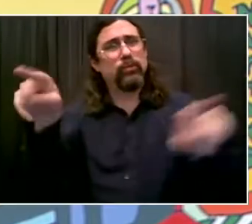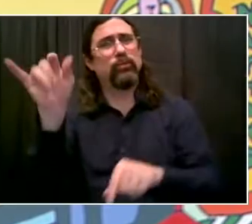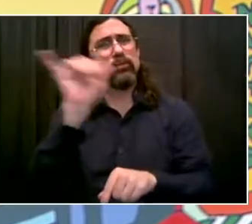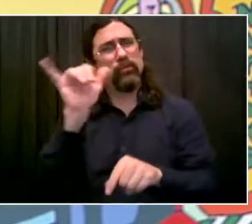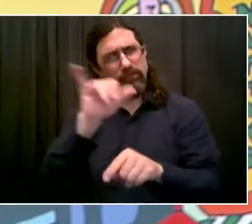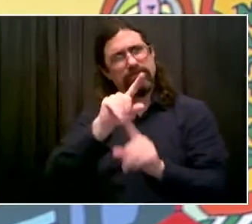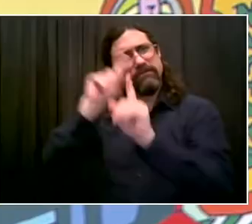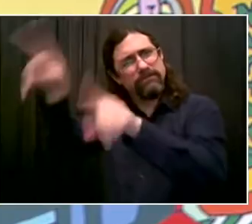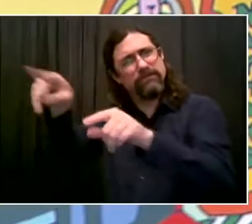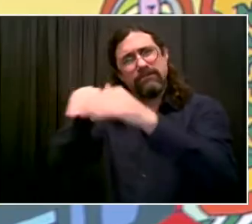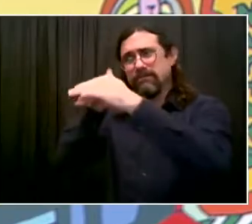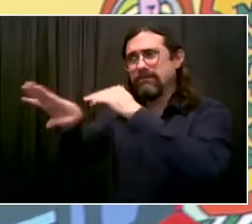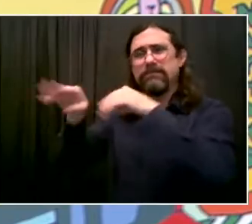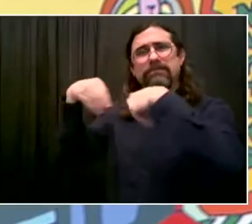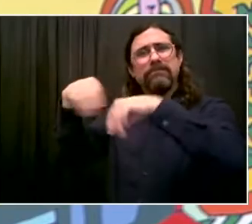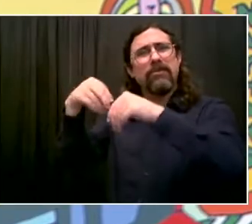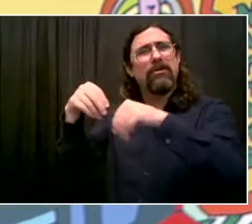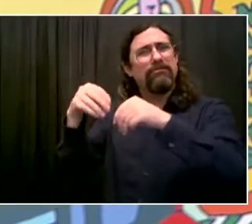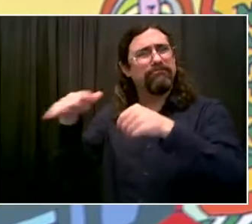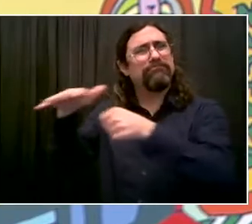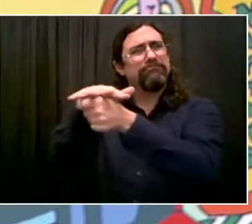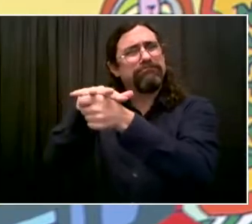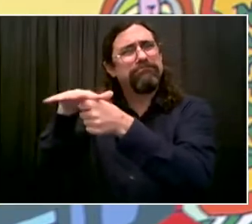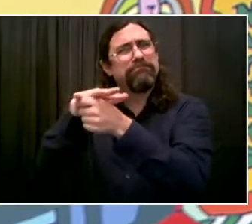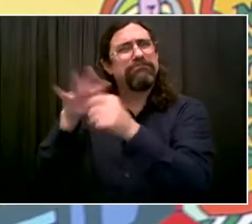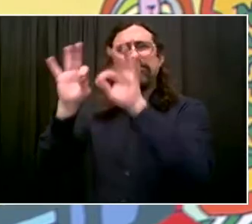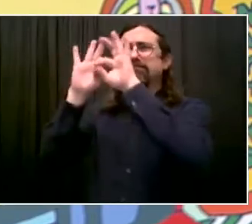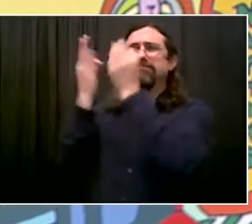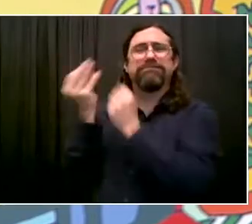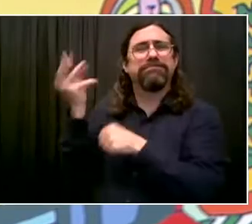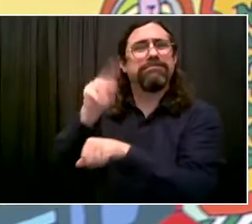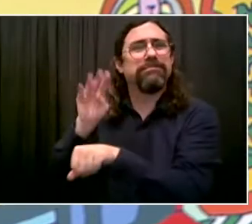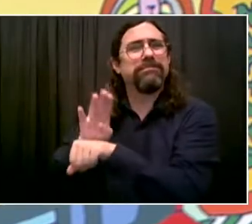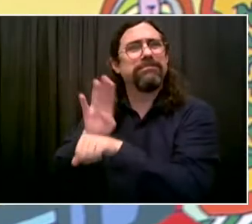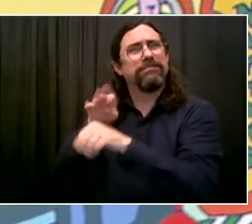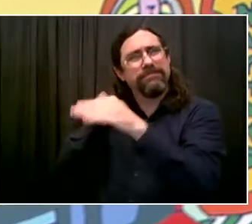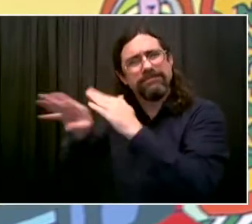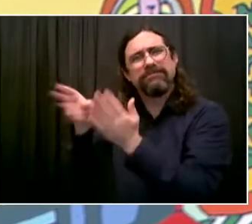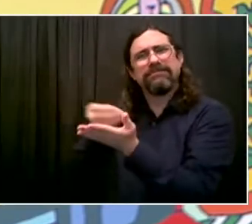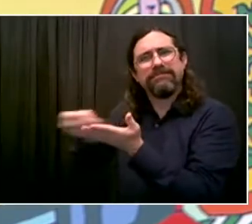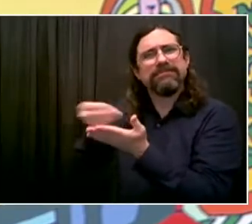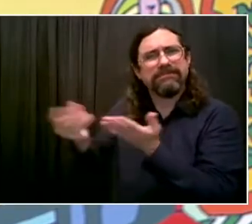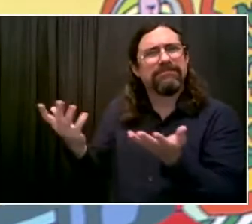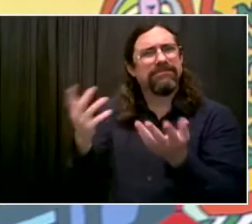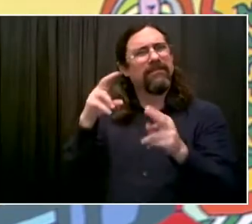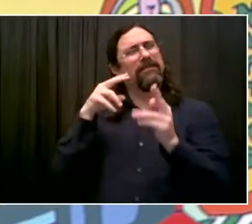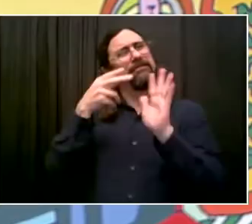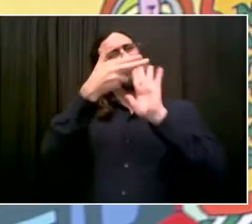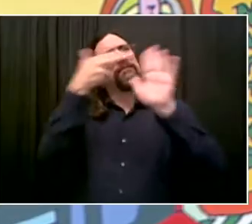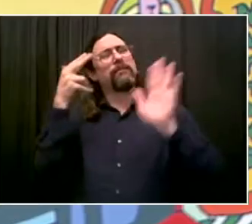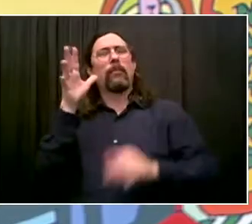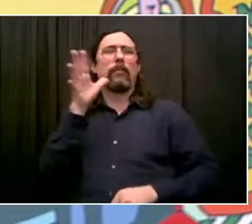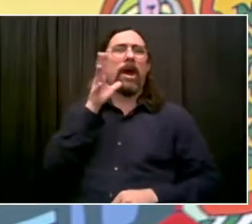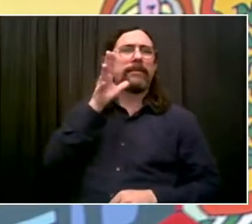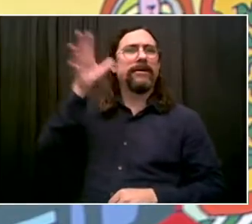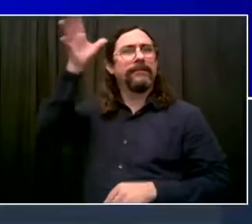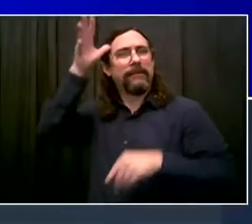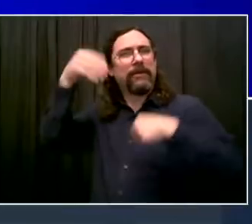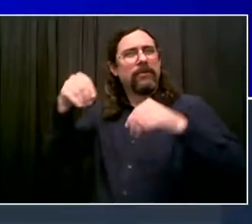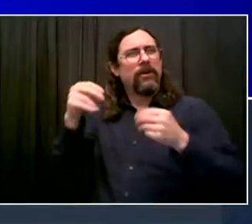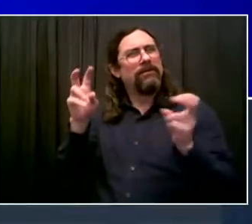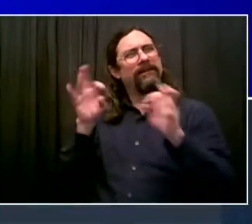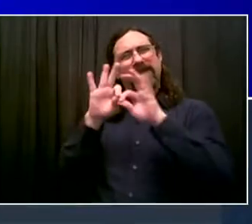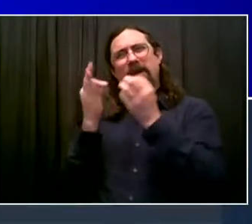where people have created something beautiful their own way. This is why we launched the 30-day Shop Your